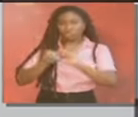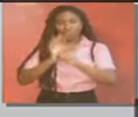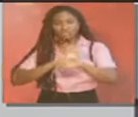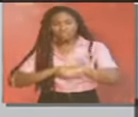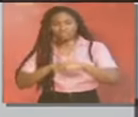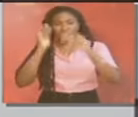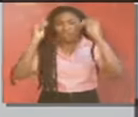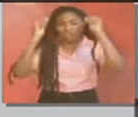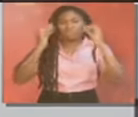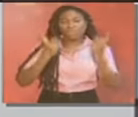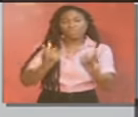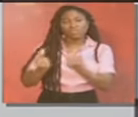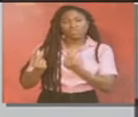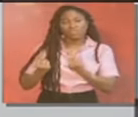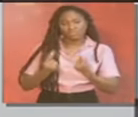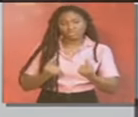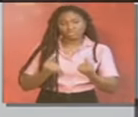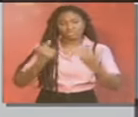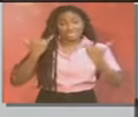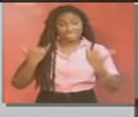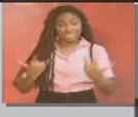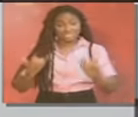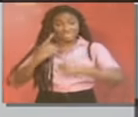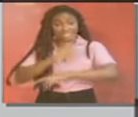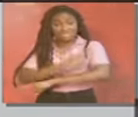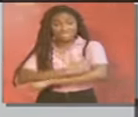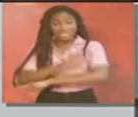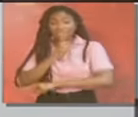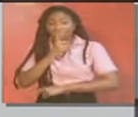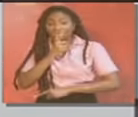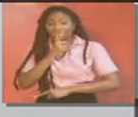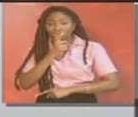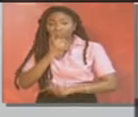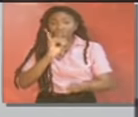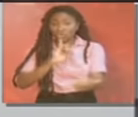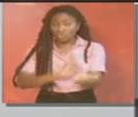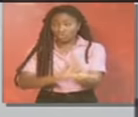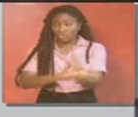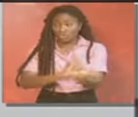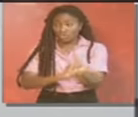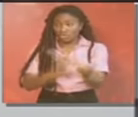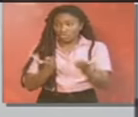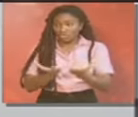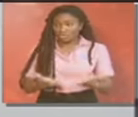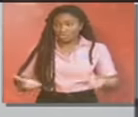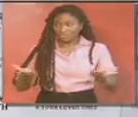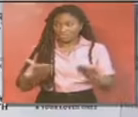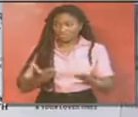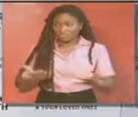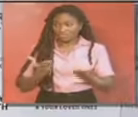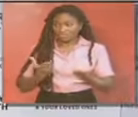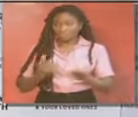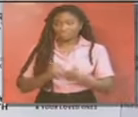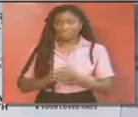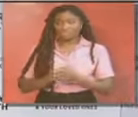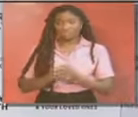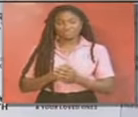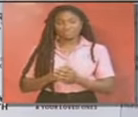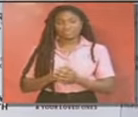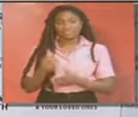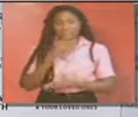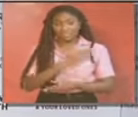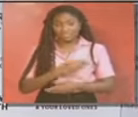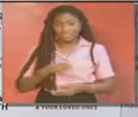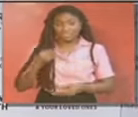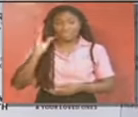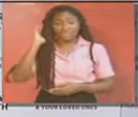response. Today in studio we have with us Dr. Miriam Abdul Richards, Principal Medical Officer of Institutions,